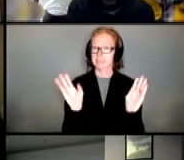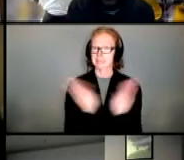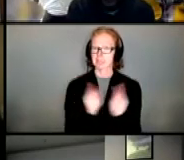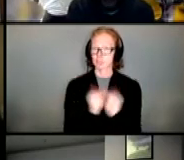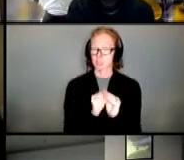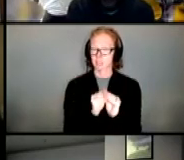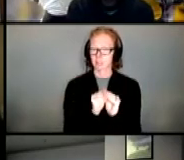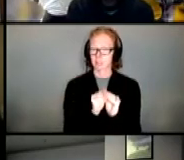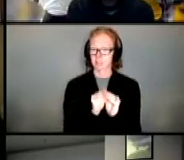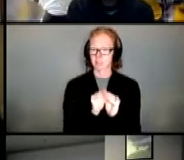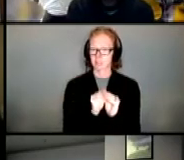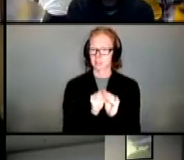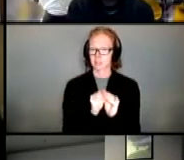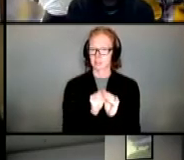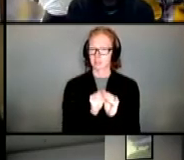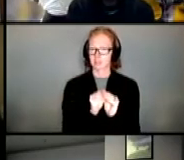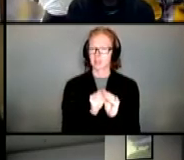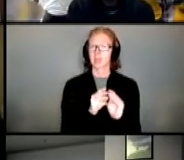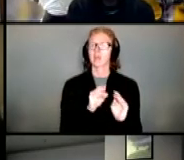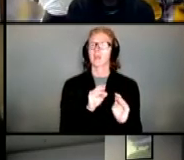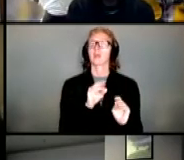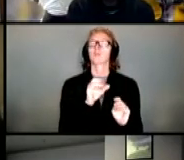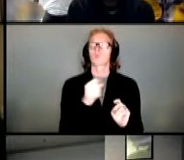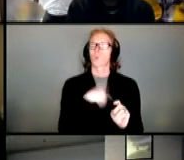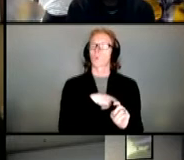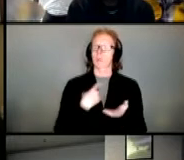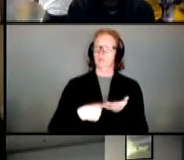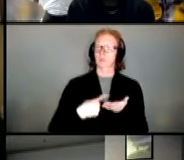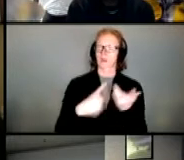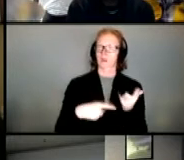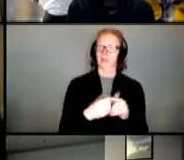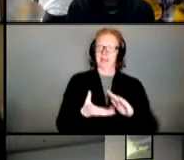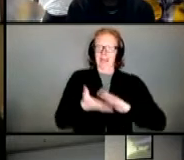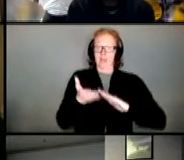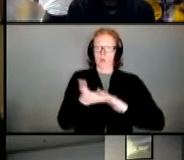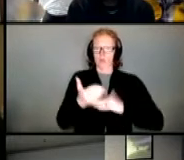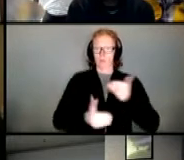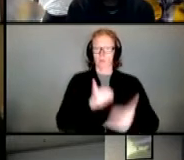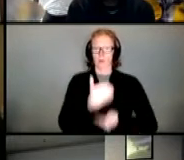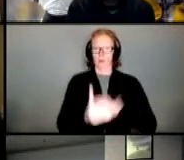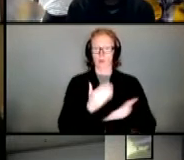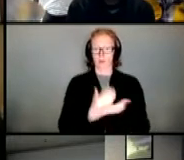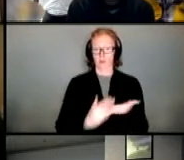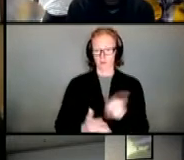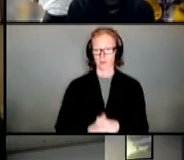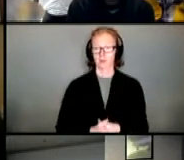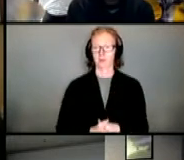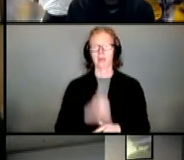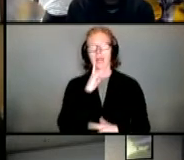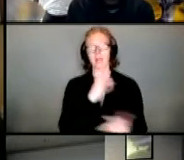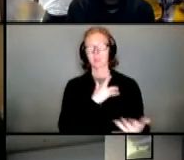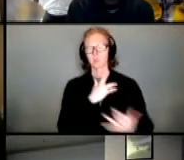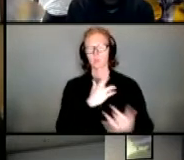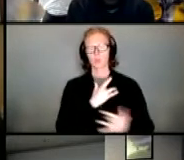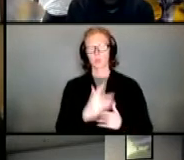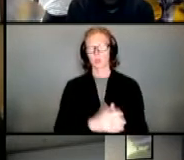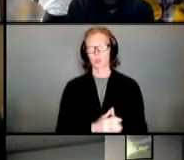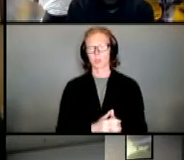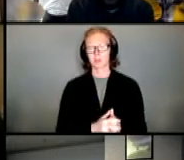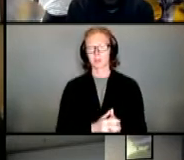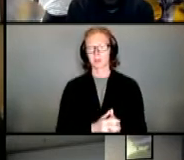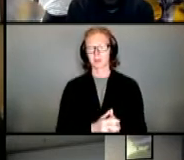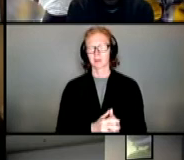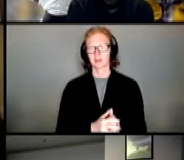during the month where we can just talk about the operational things, because I'm worried that we're going to